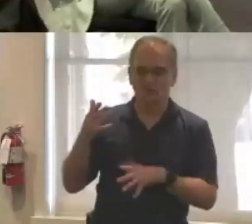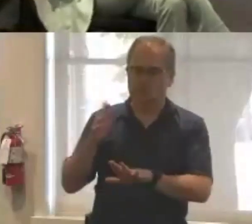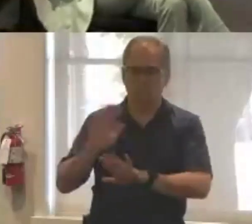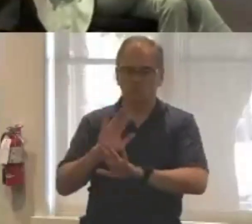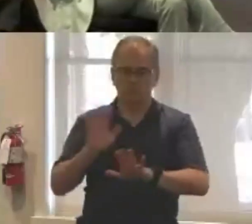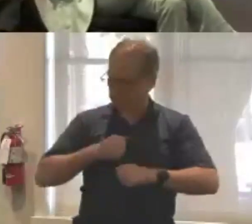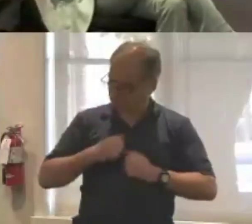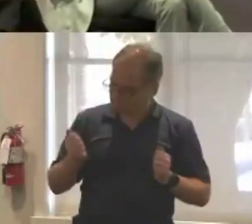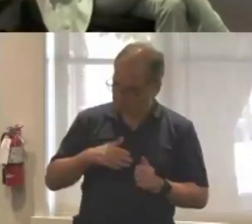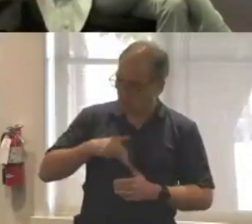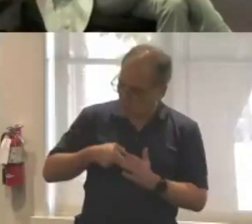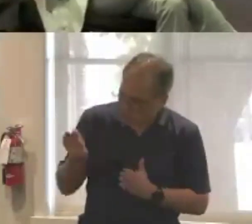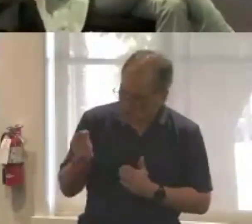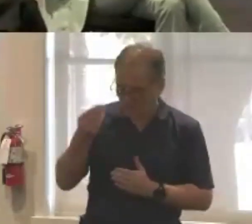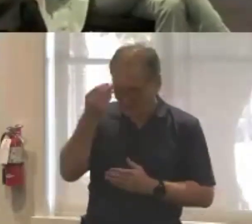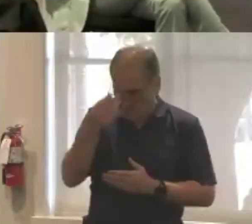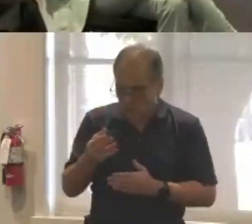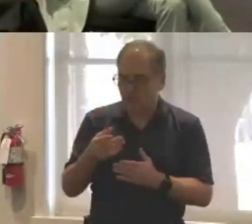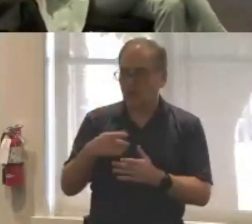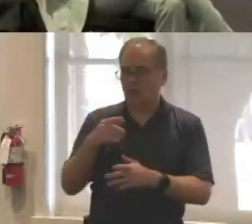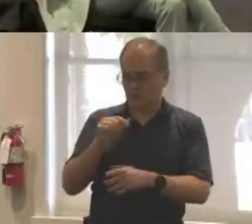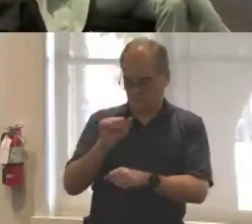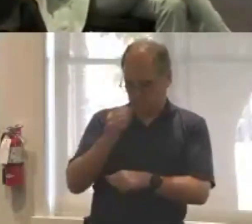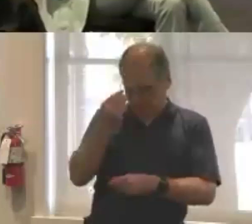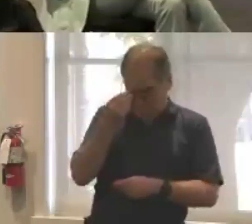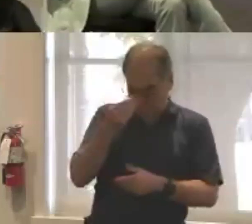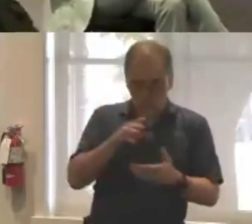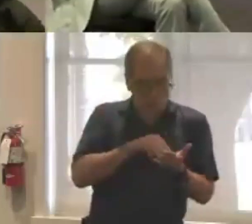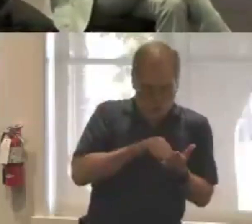something that is a positive outcome. Thank you very much, Stephen. And